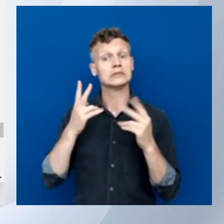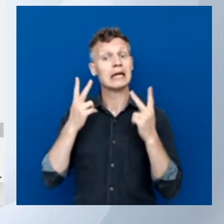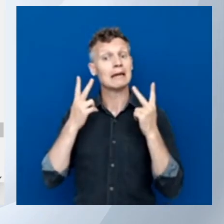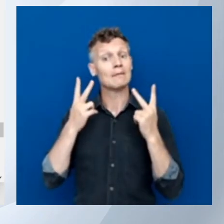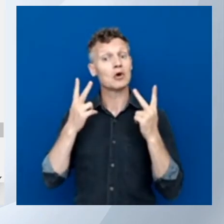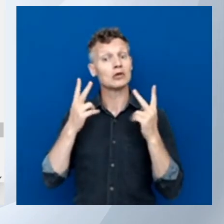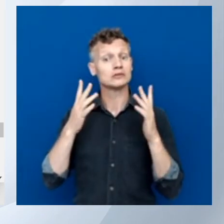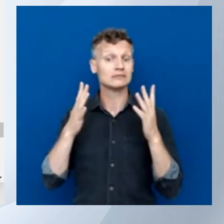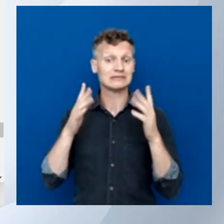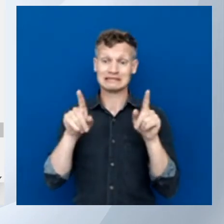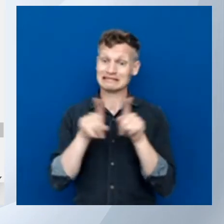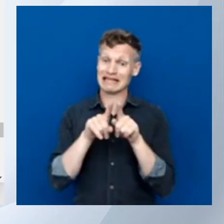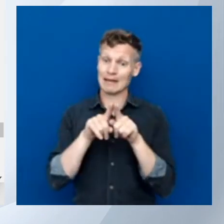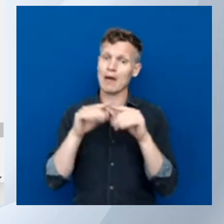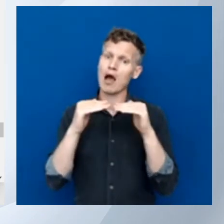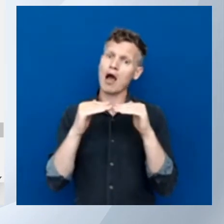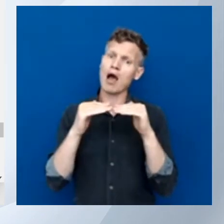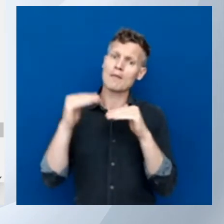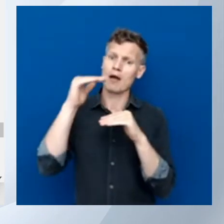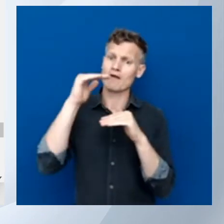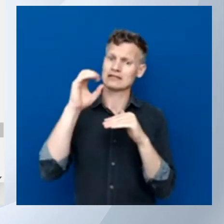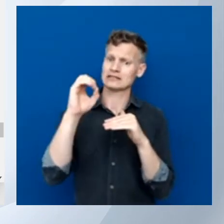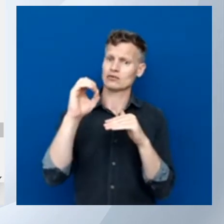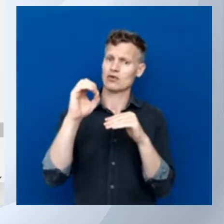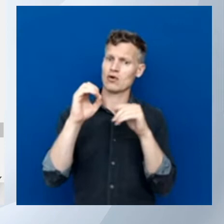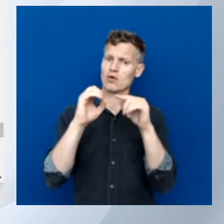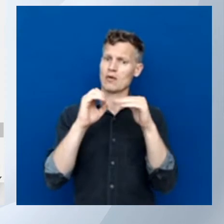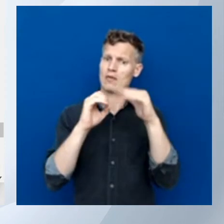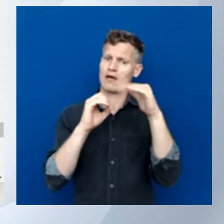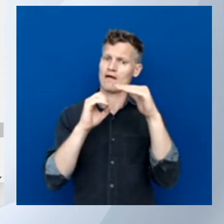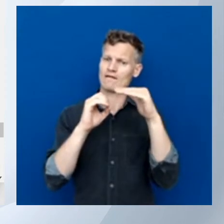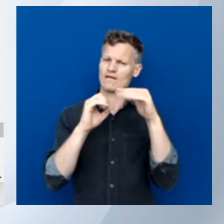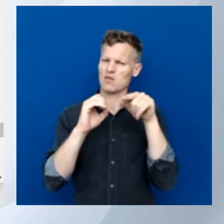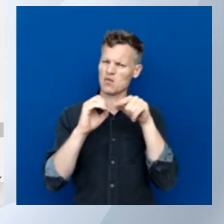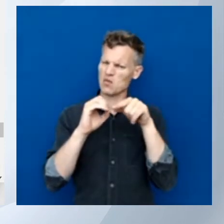0. Do you remember why is that? It's because